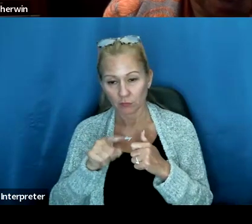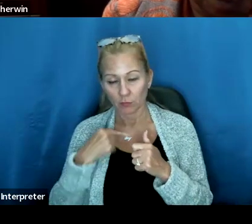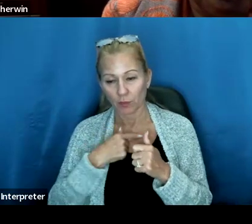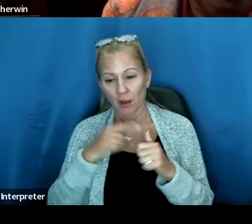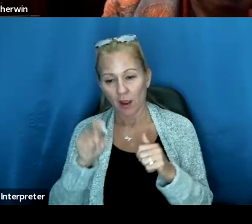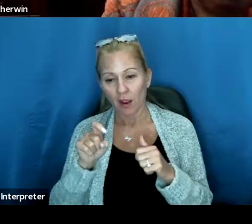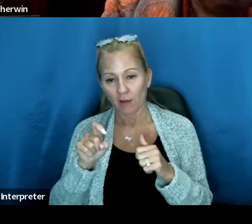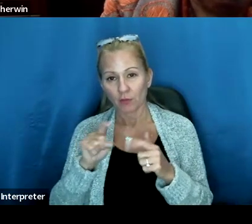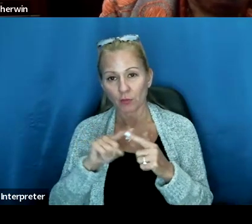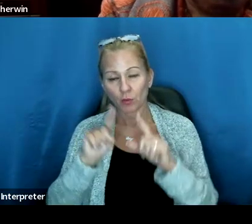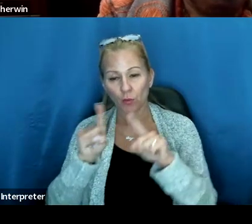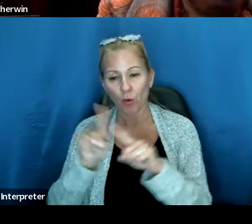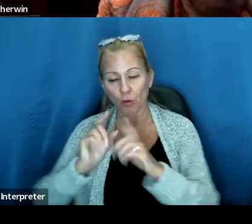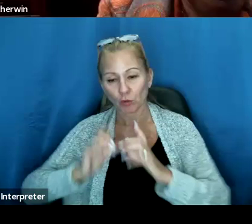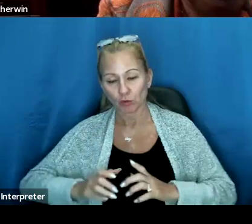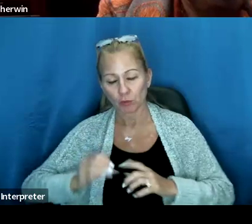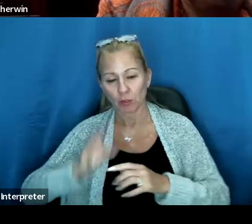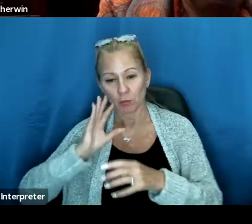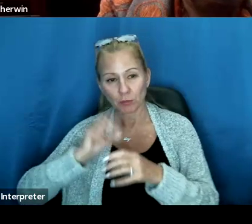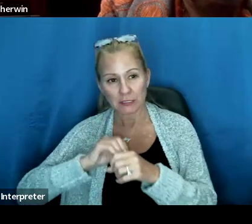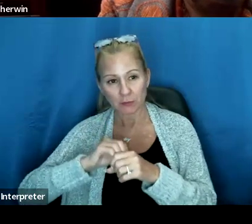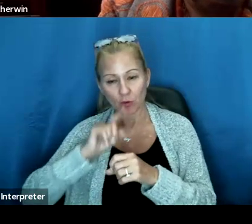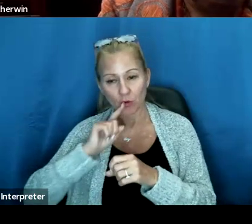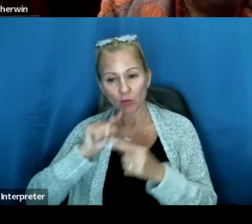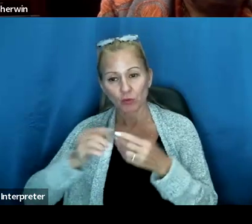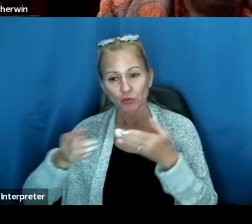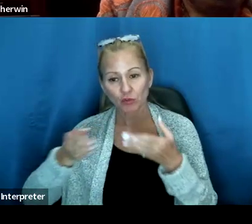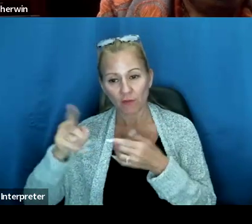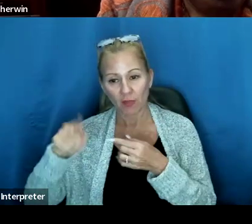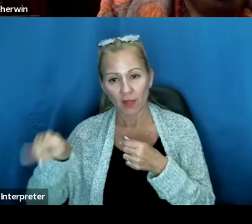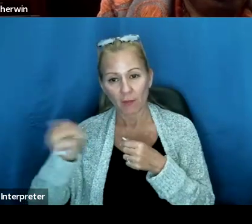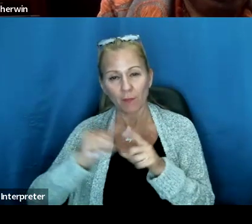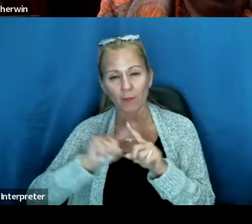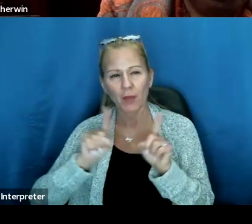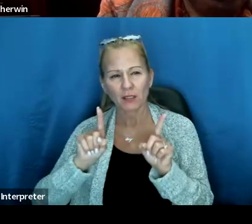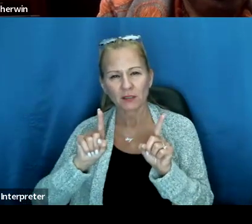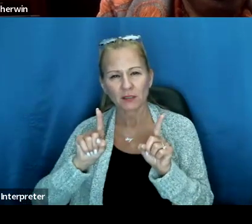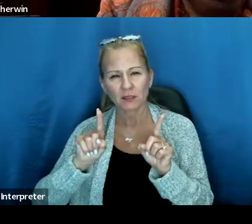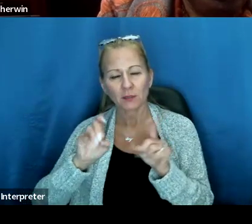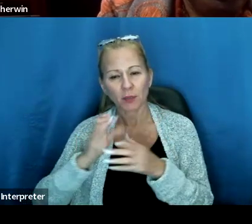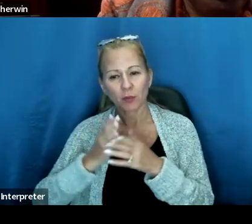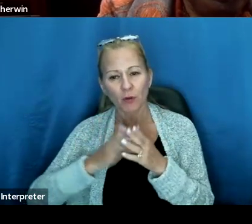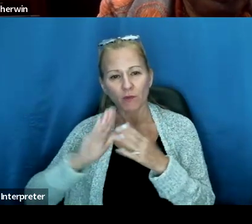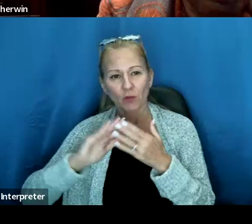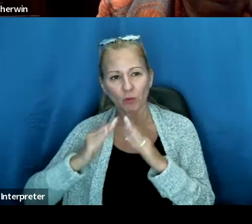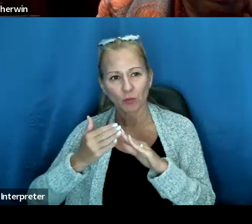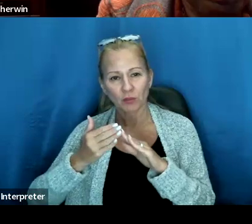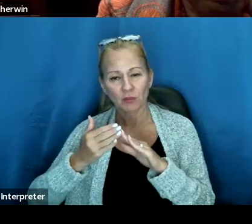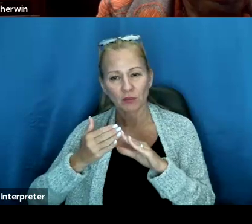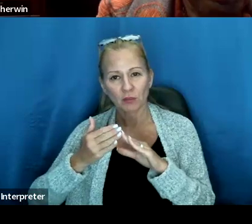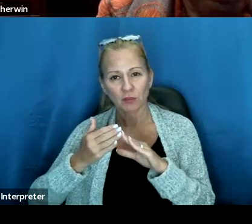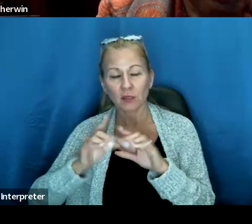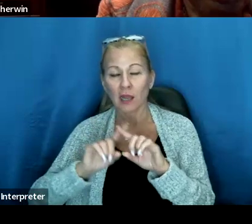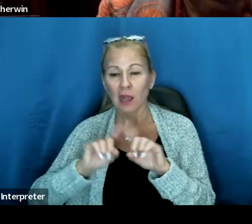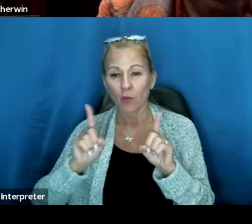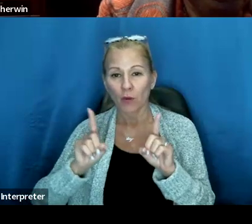have to go where consumers and participants are to serve them, and be a part of the community.